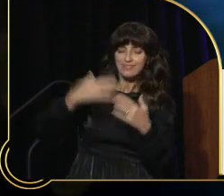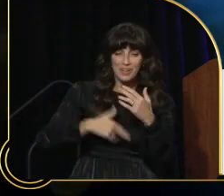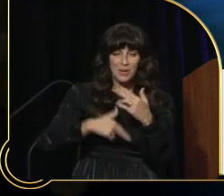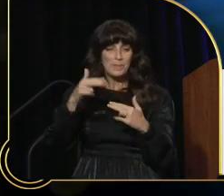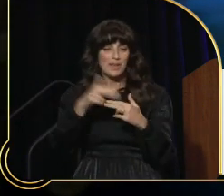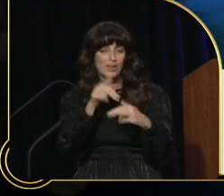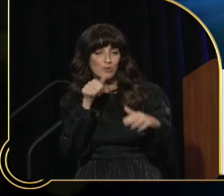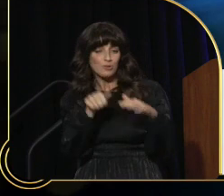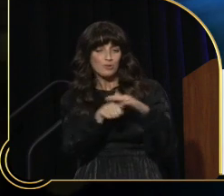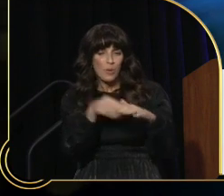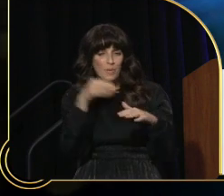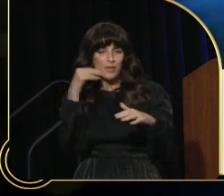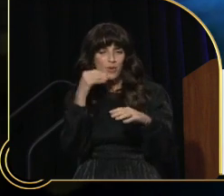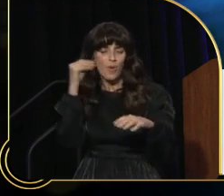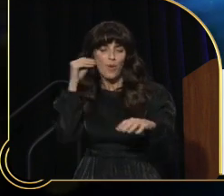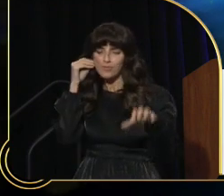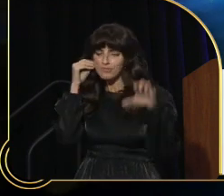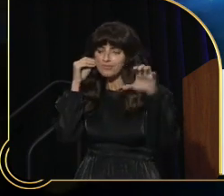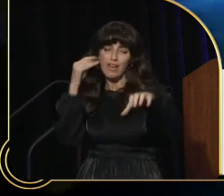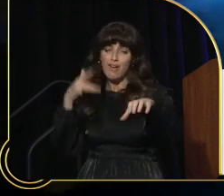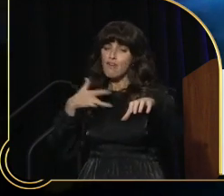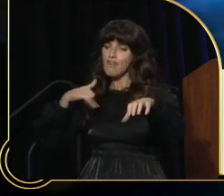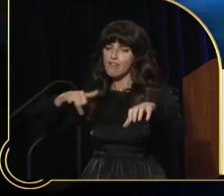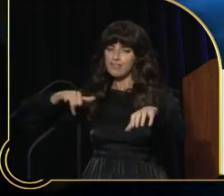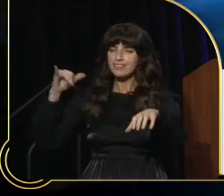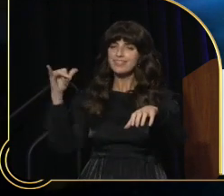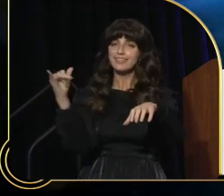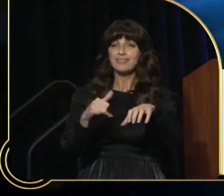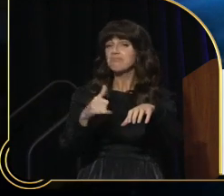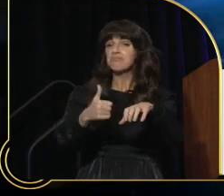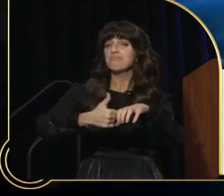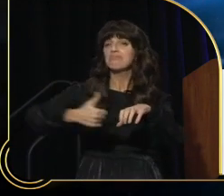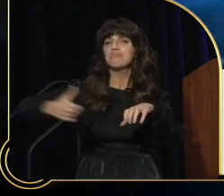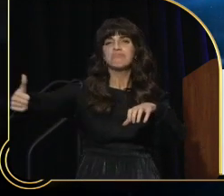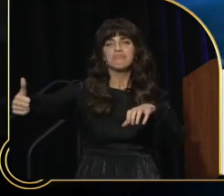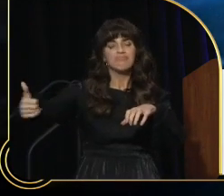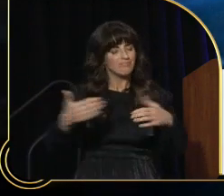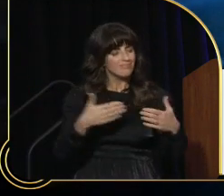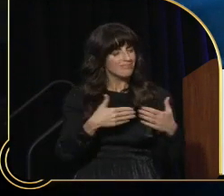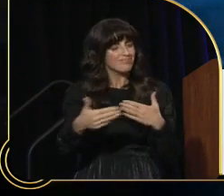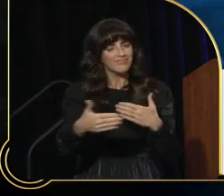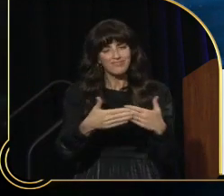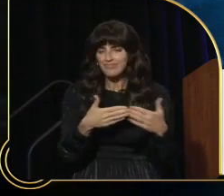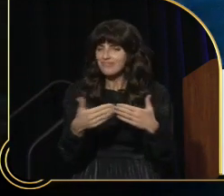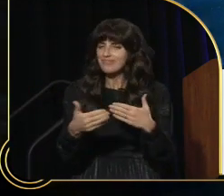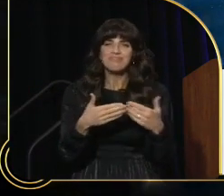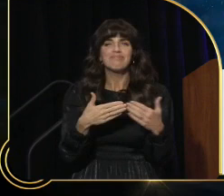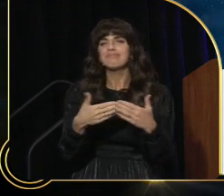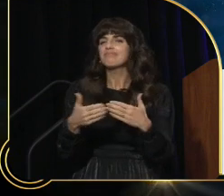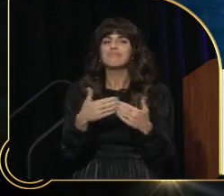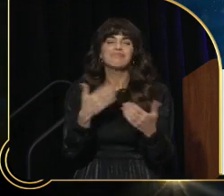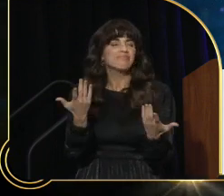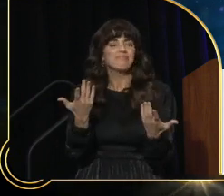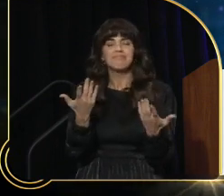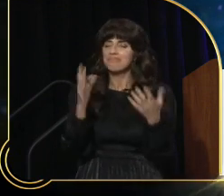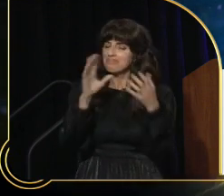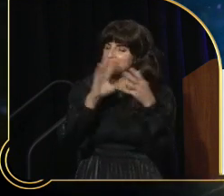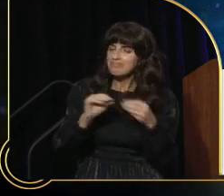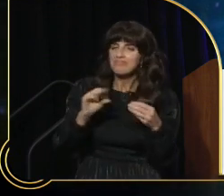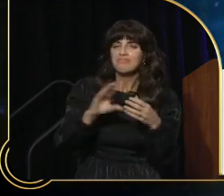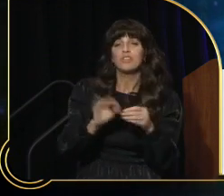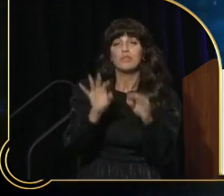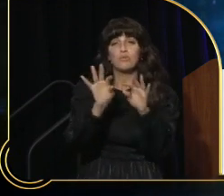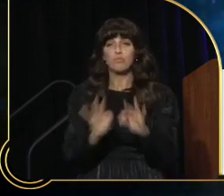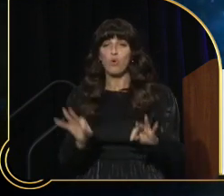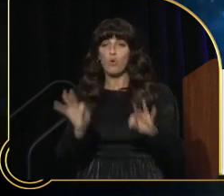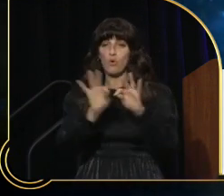shelter, build a home. Home is where my heart will stay, even when I'm far away. Makes no difference what they say, as long as